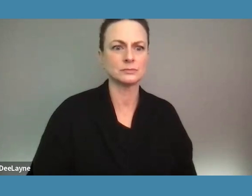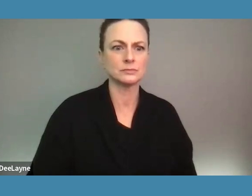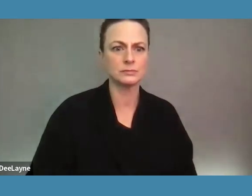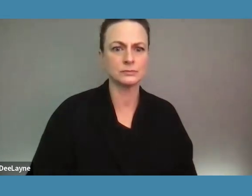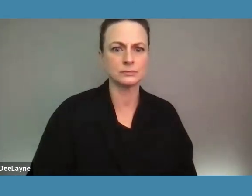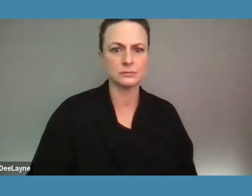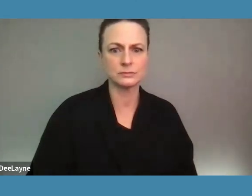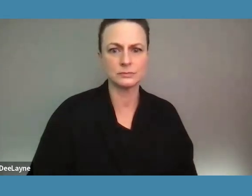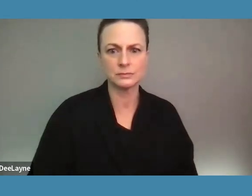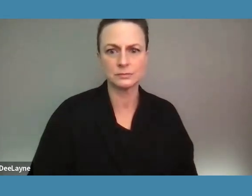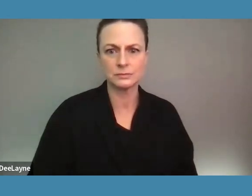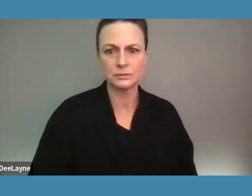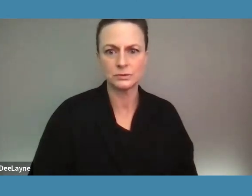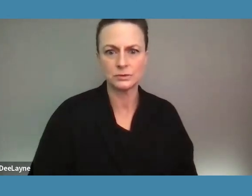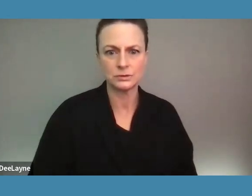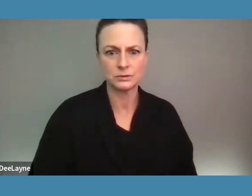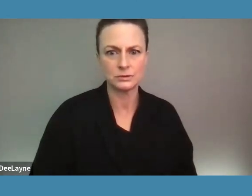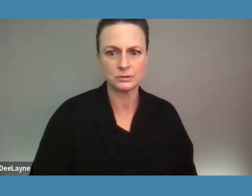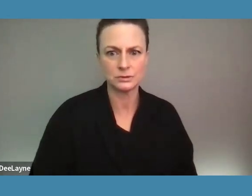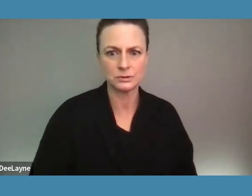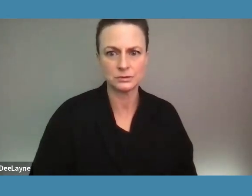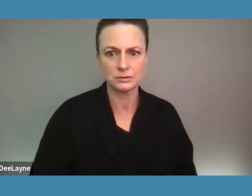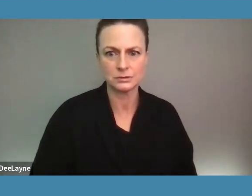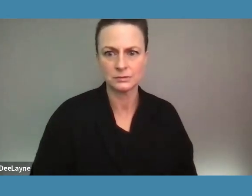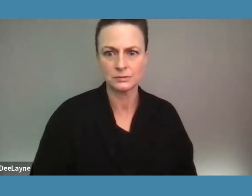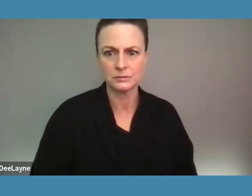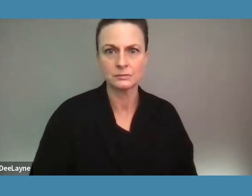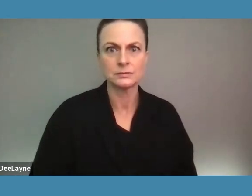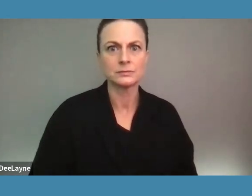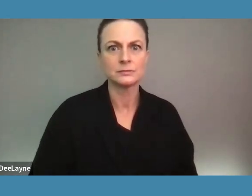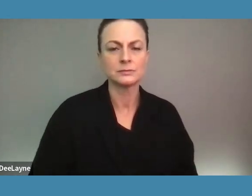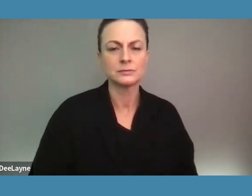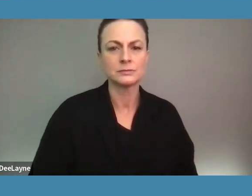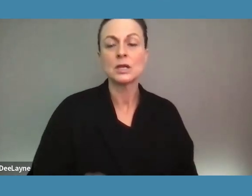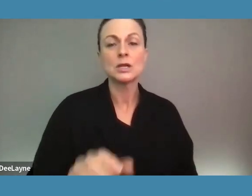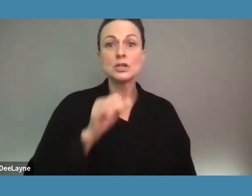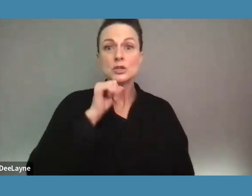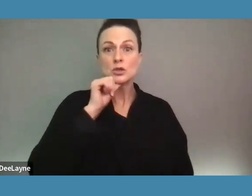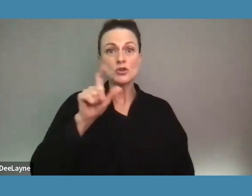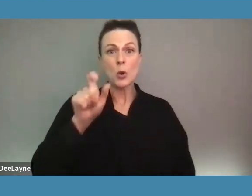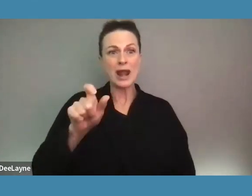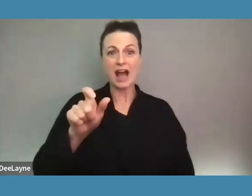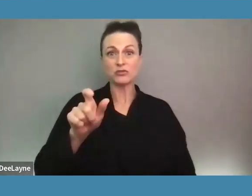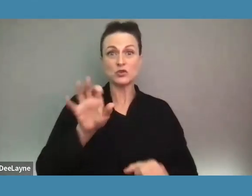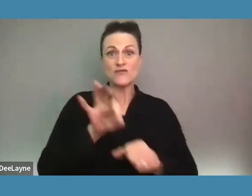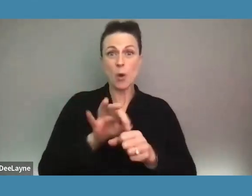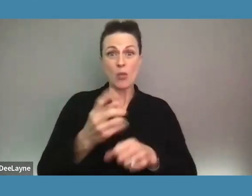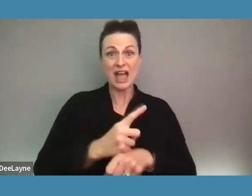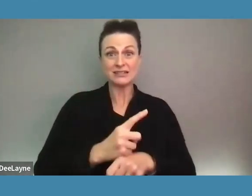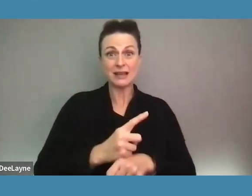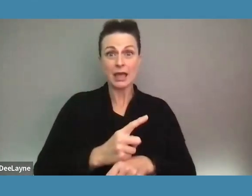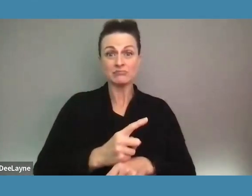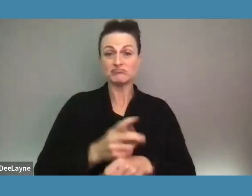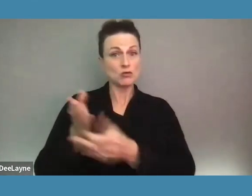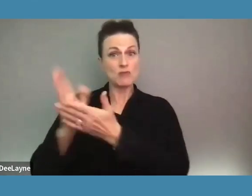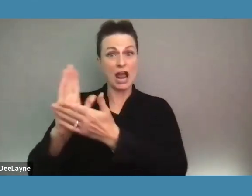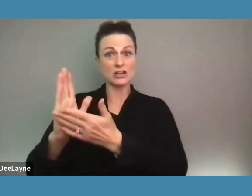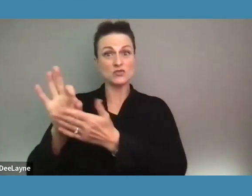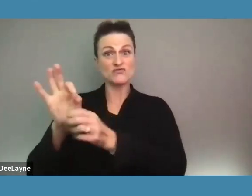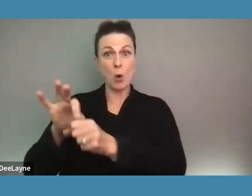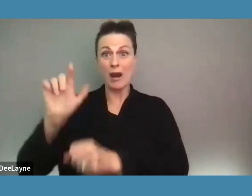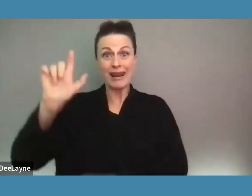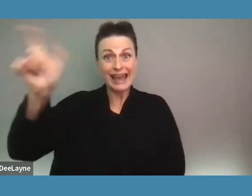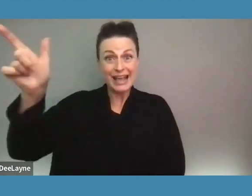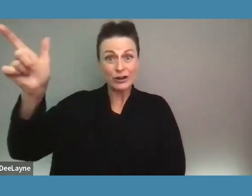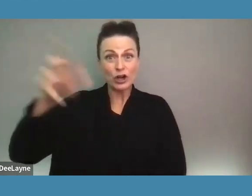someone else you trust. And you also don't have to decide to vote that day. You still have the right to vote later with an